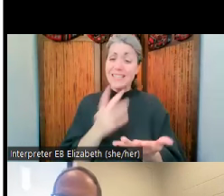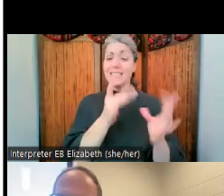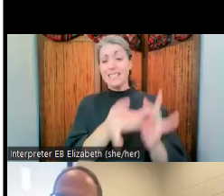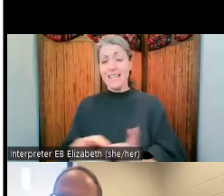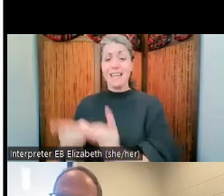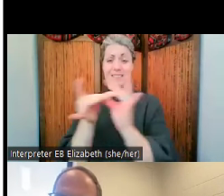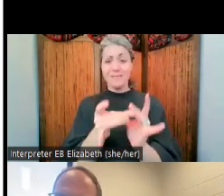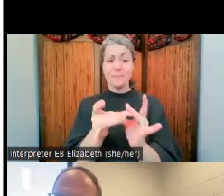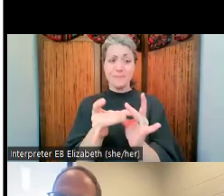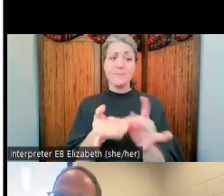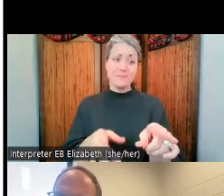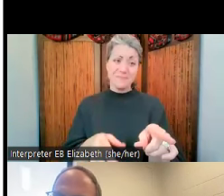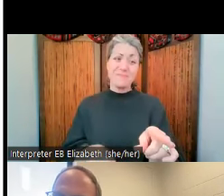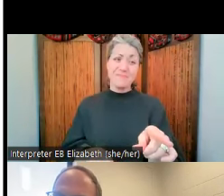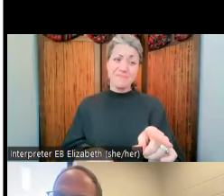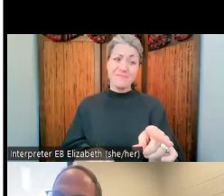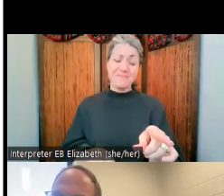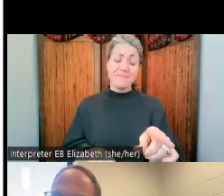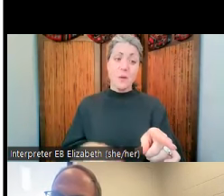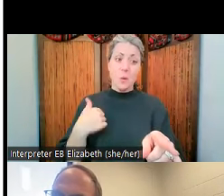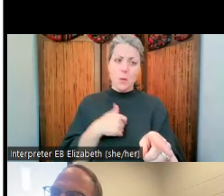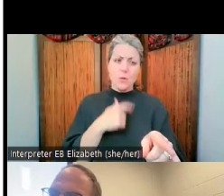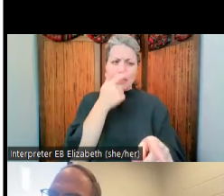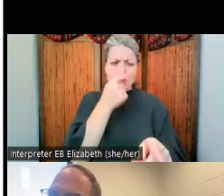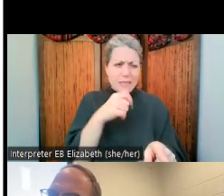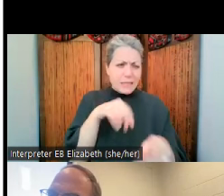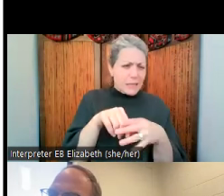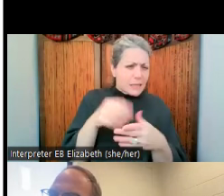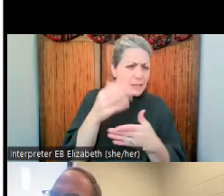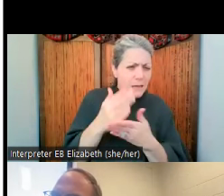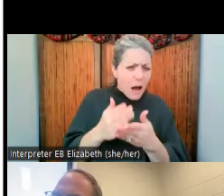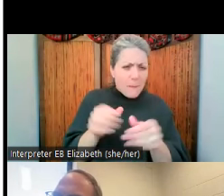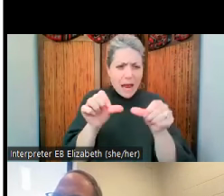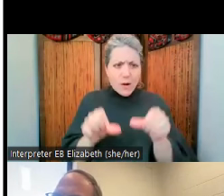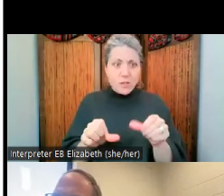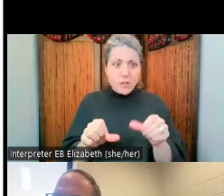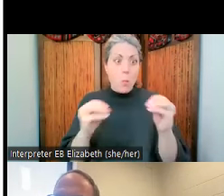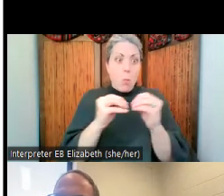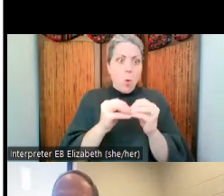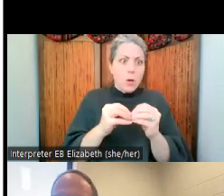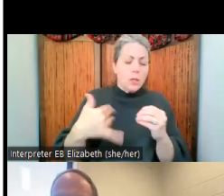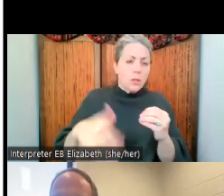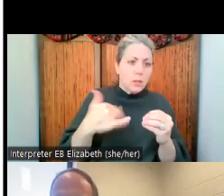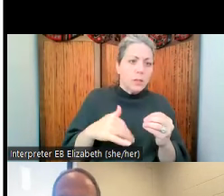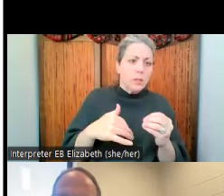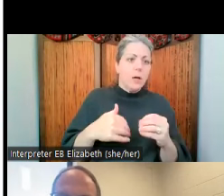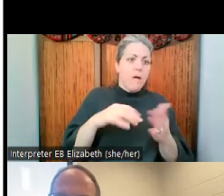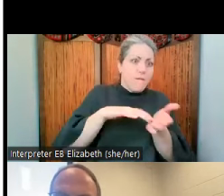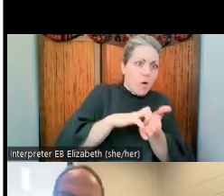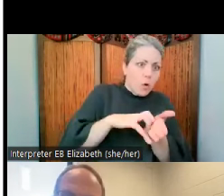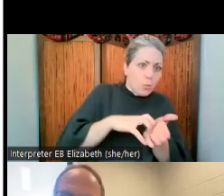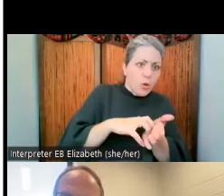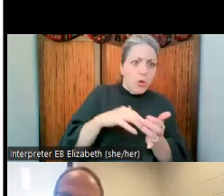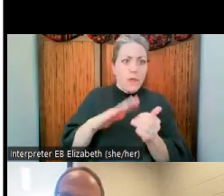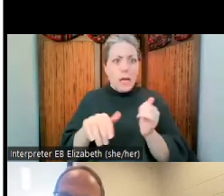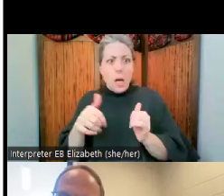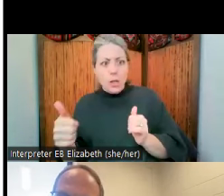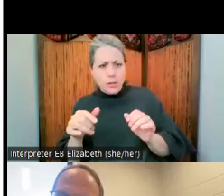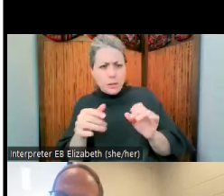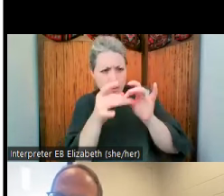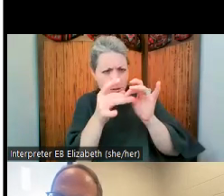trying to understand whether there were particularly vulnerable nodes or connections within this model,